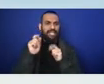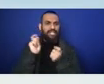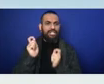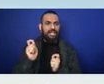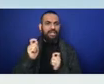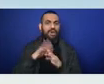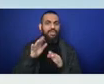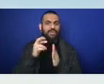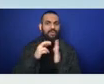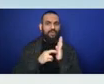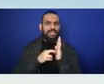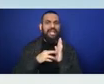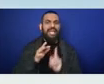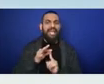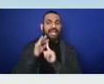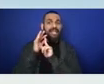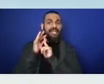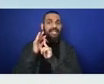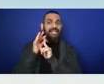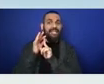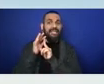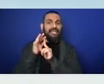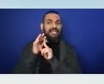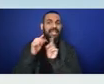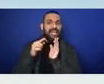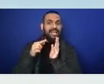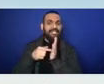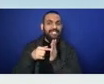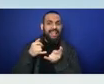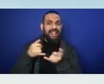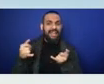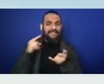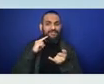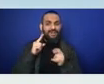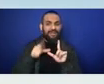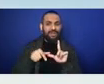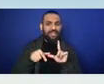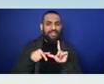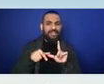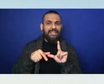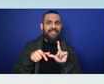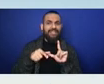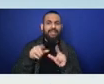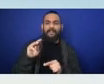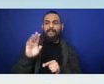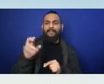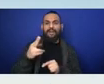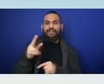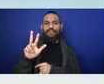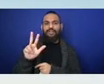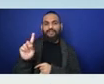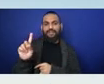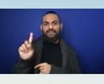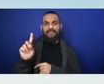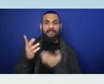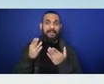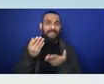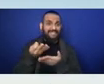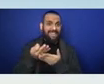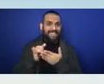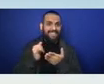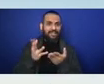amount of money in the pool for the PPP by $7.25 billion, and also for the